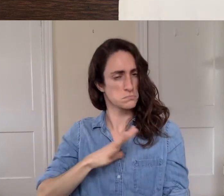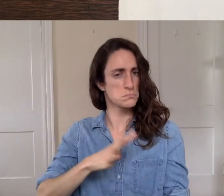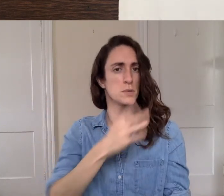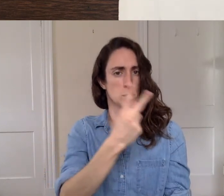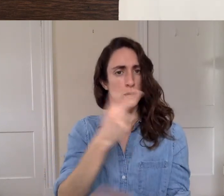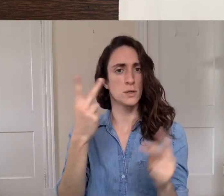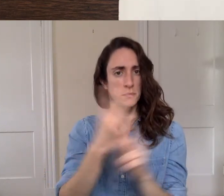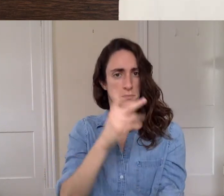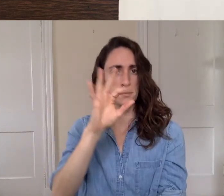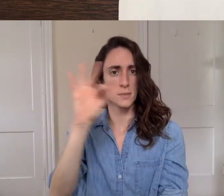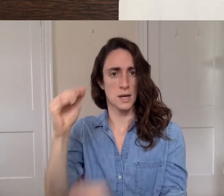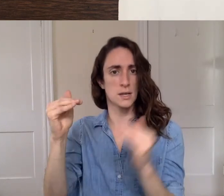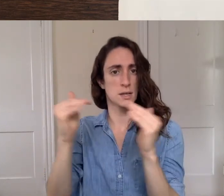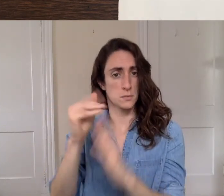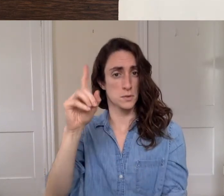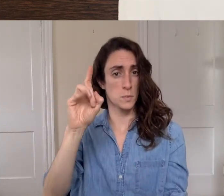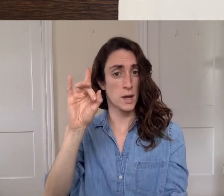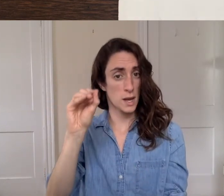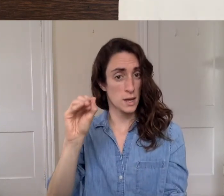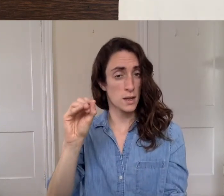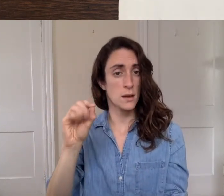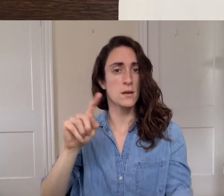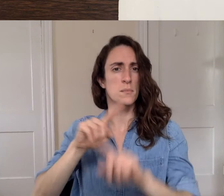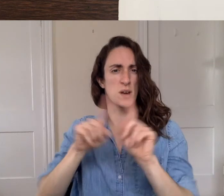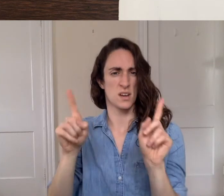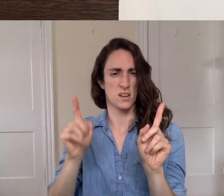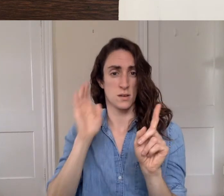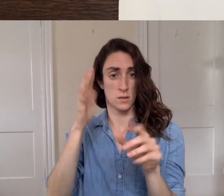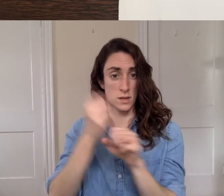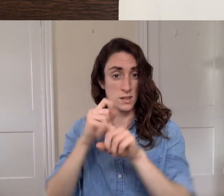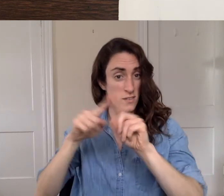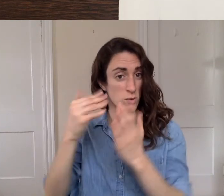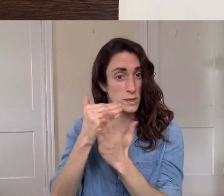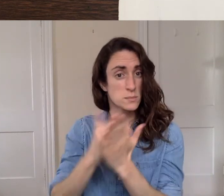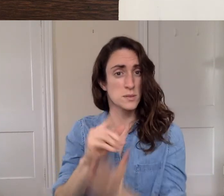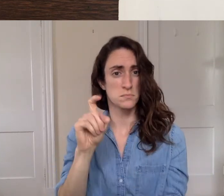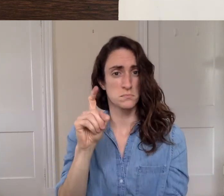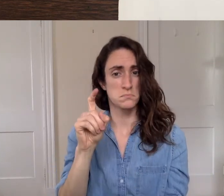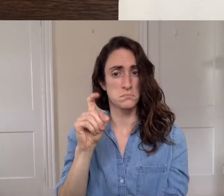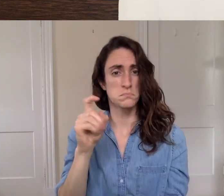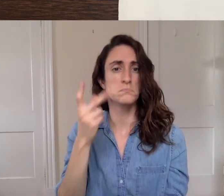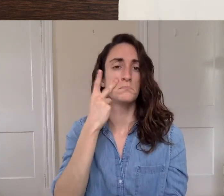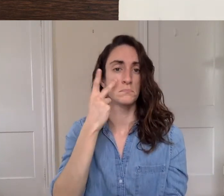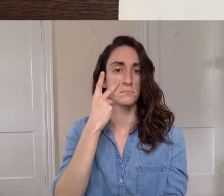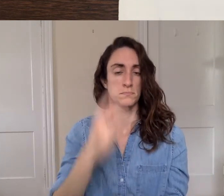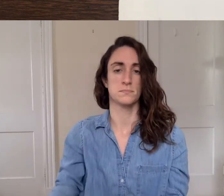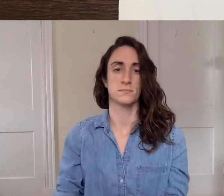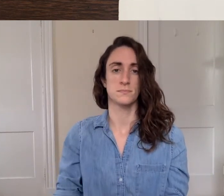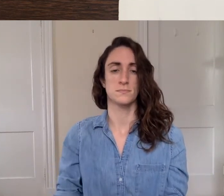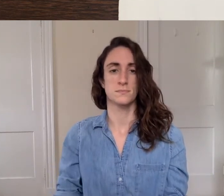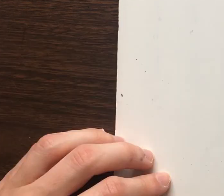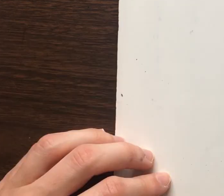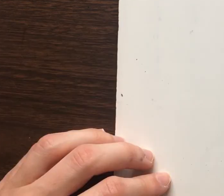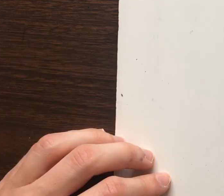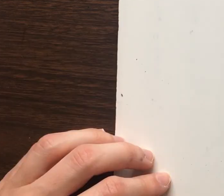fine, 2 times 90 is 180, but is this different approach going to lead to a different result? Let's see.